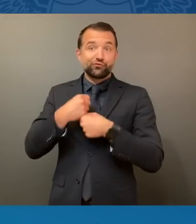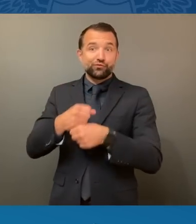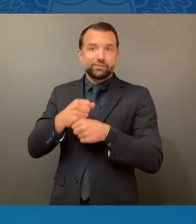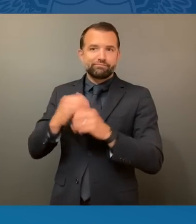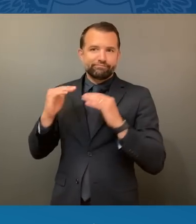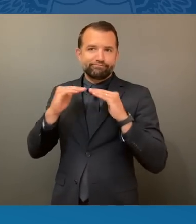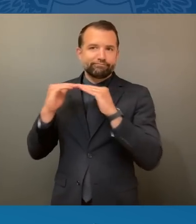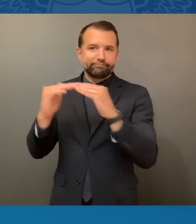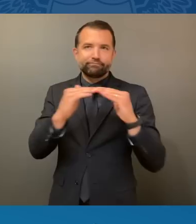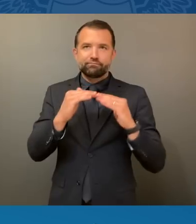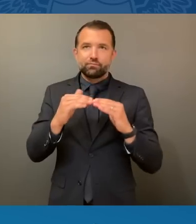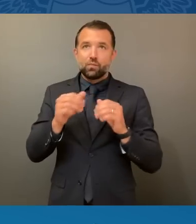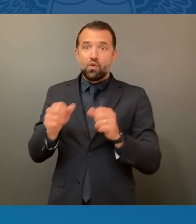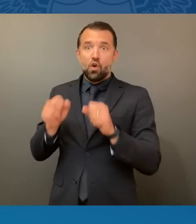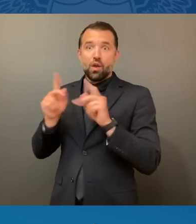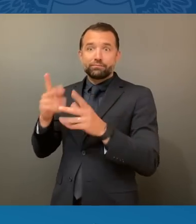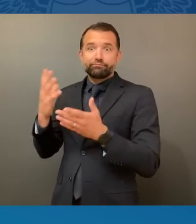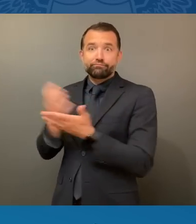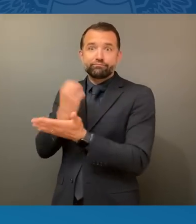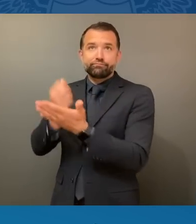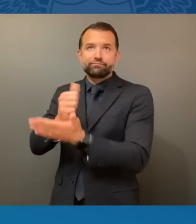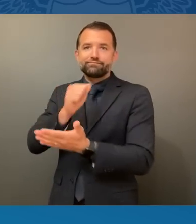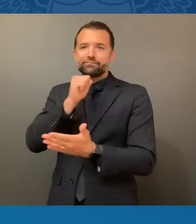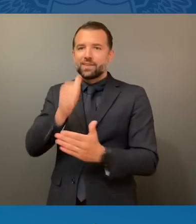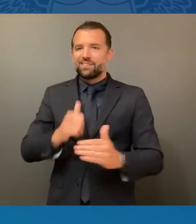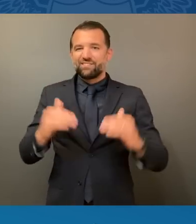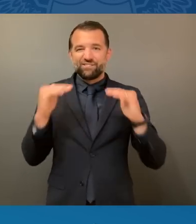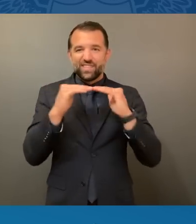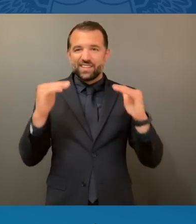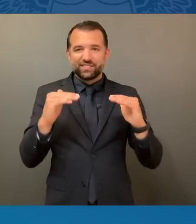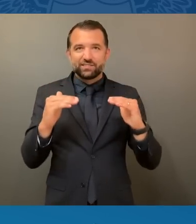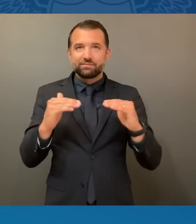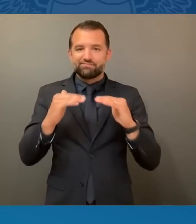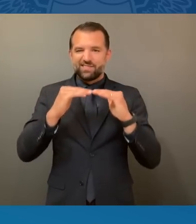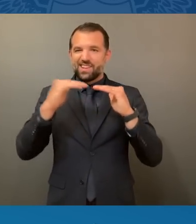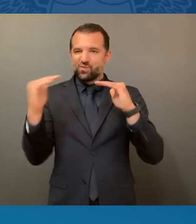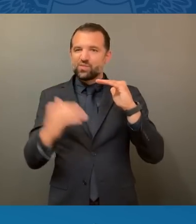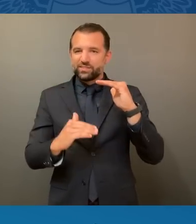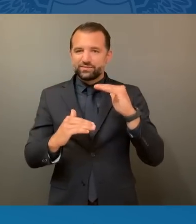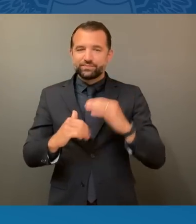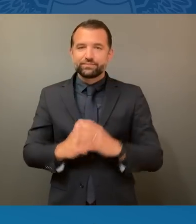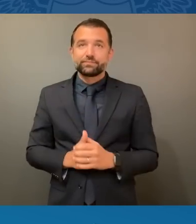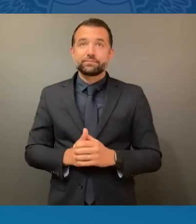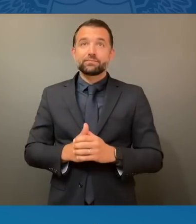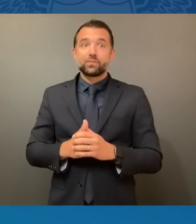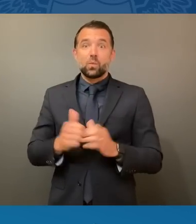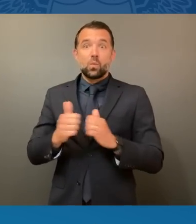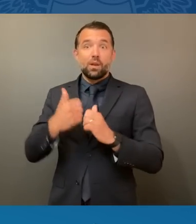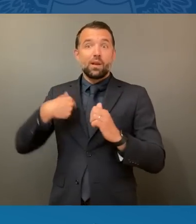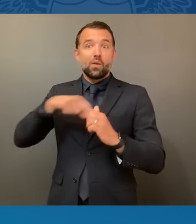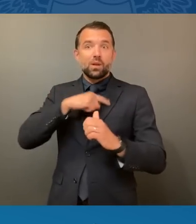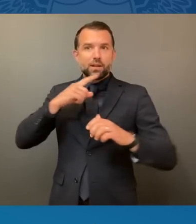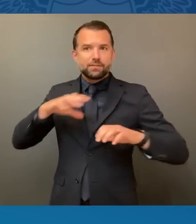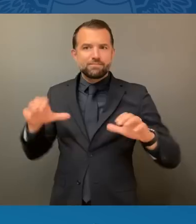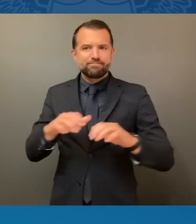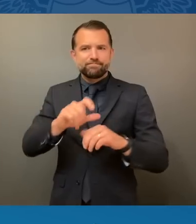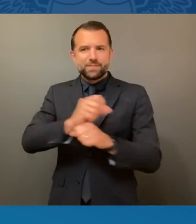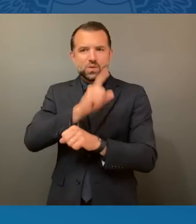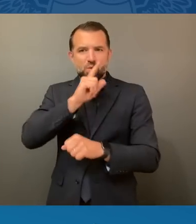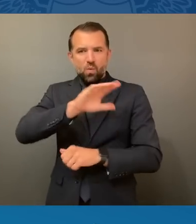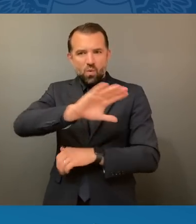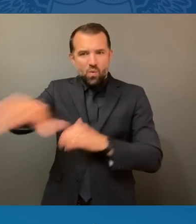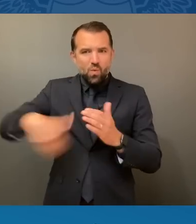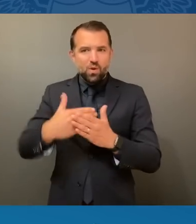do our part to make sure that every young talent know that they can achieve their full potential